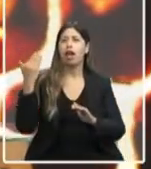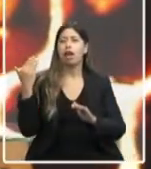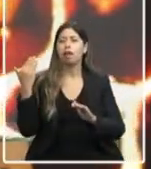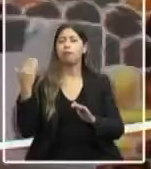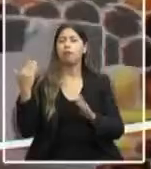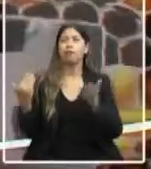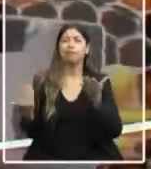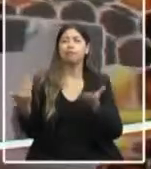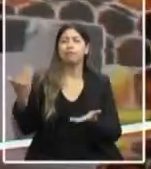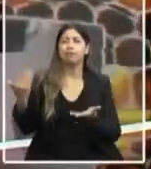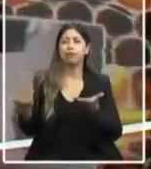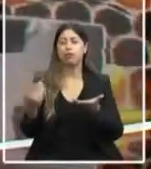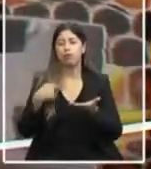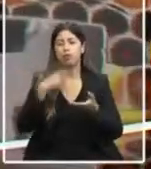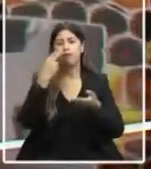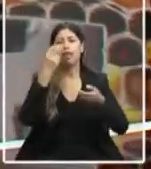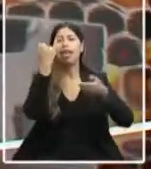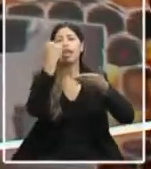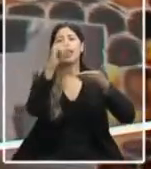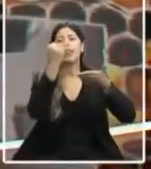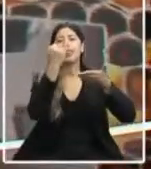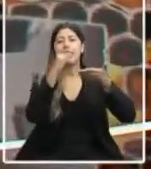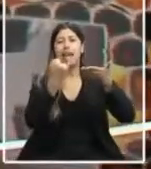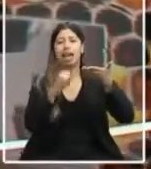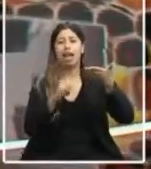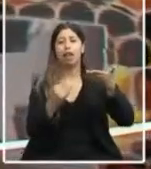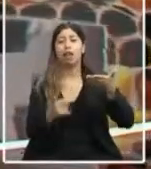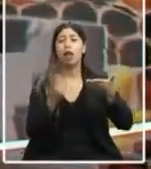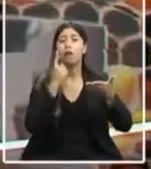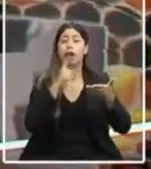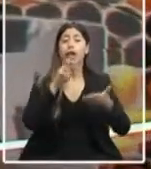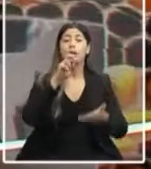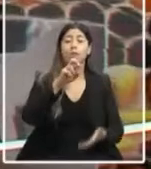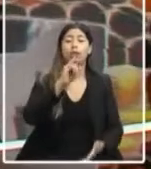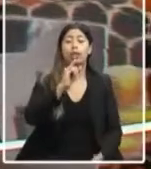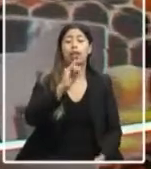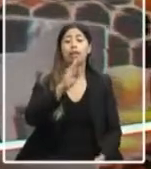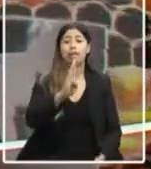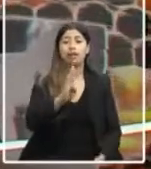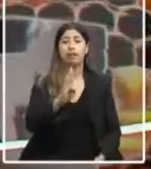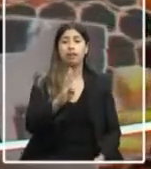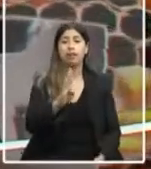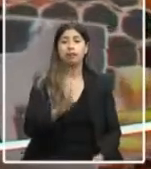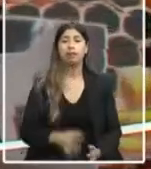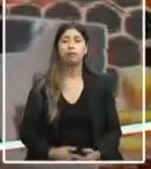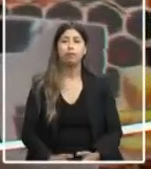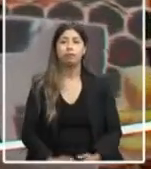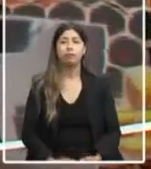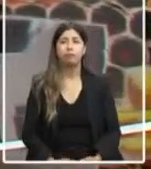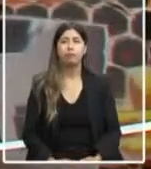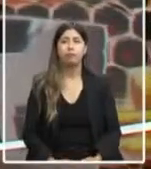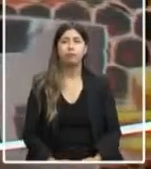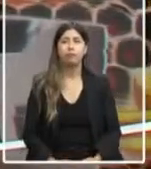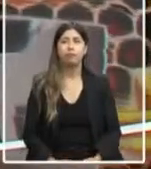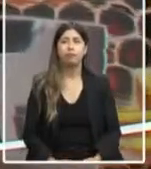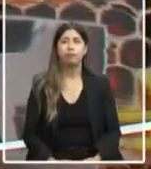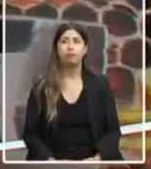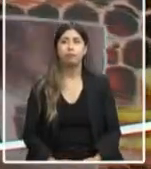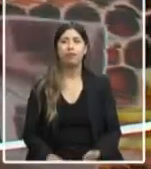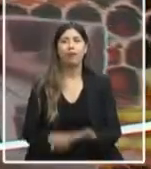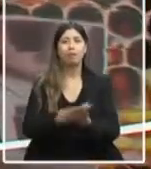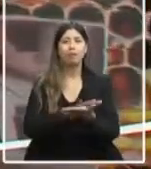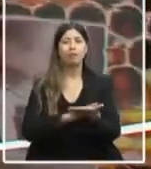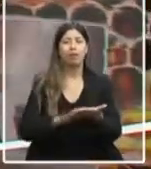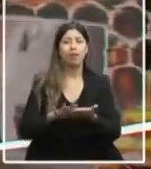indicators. First of all, it would be GDP per capita. Is GDP per capita grown? In which case, the standard of living is higher, and so forth,